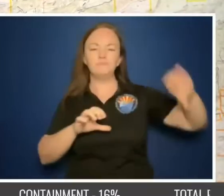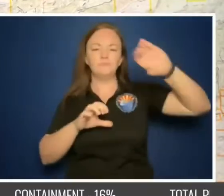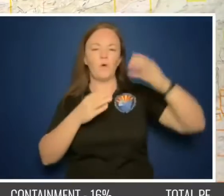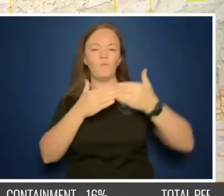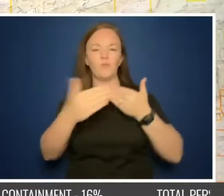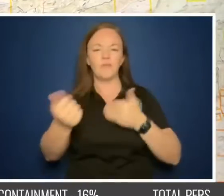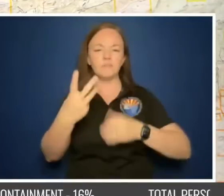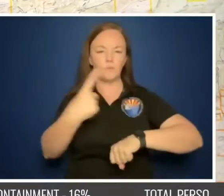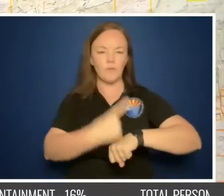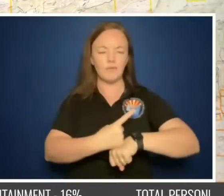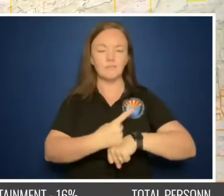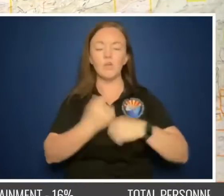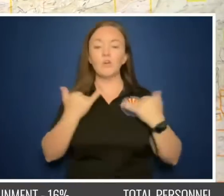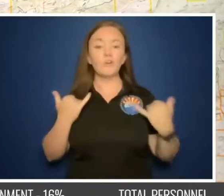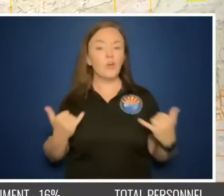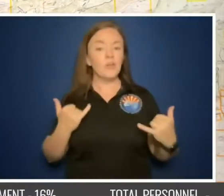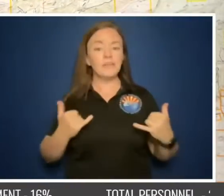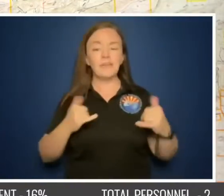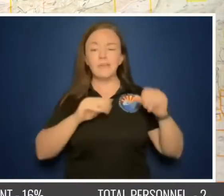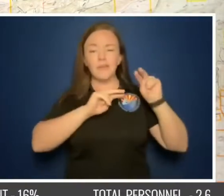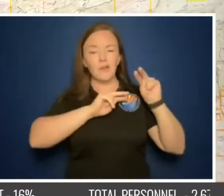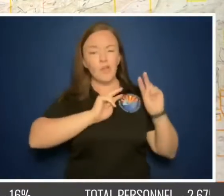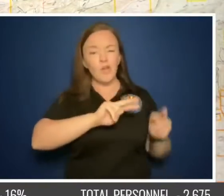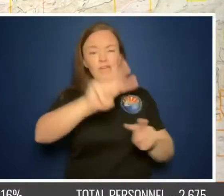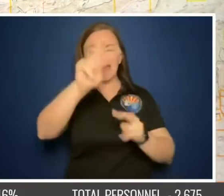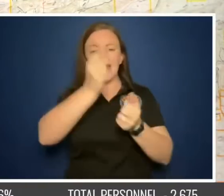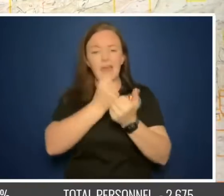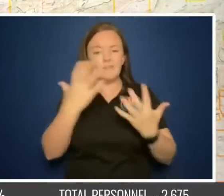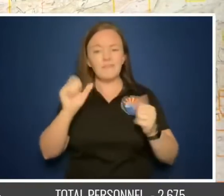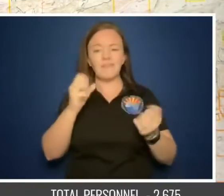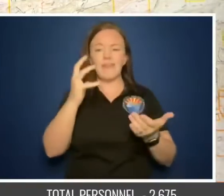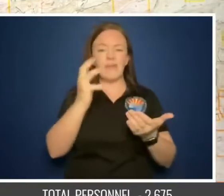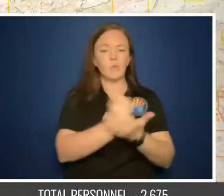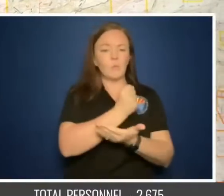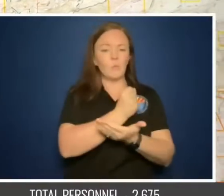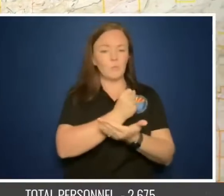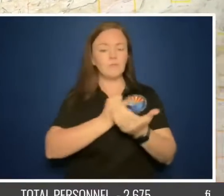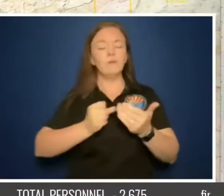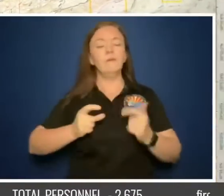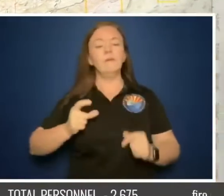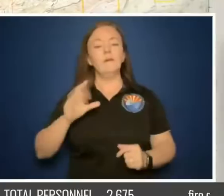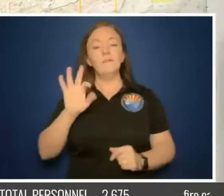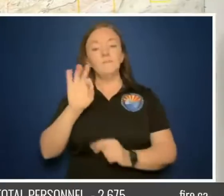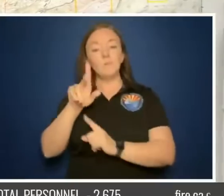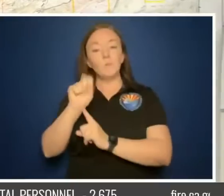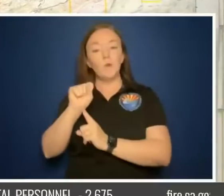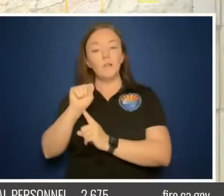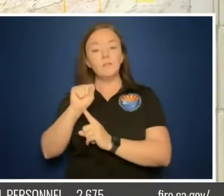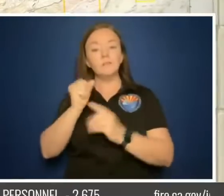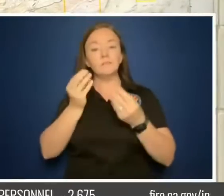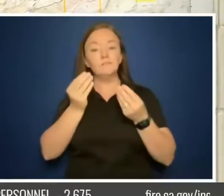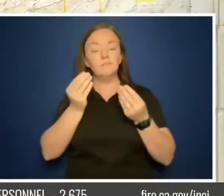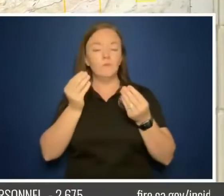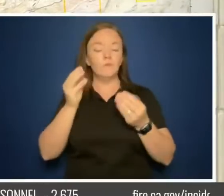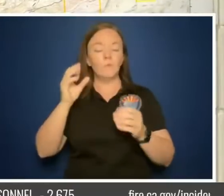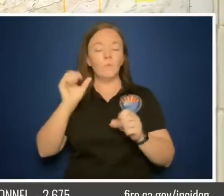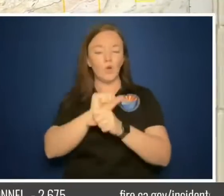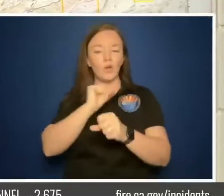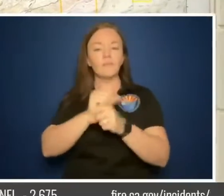all those things out there that they can use to their advantage, from the great fuels work that's happened over the last few